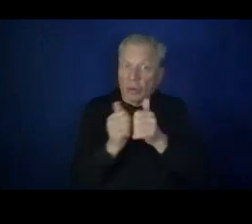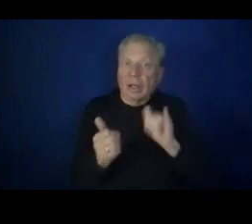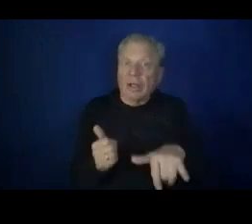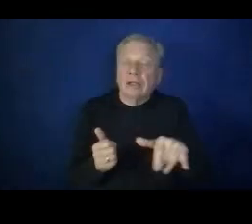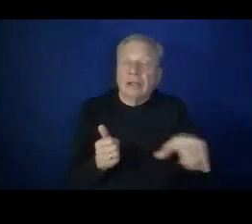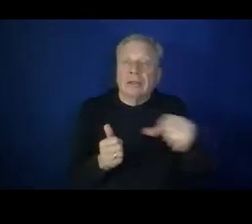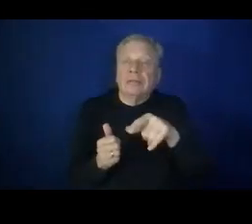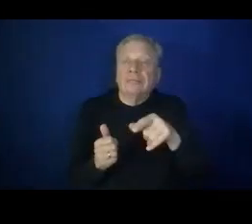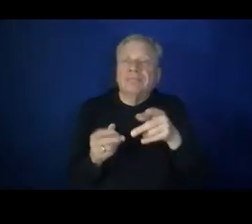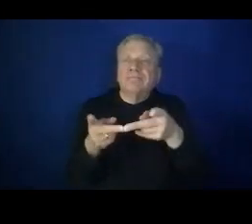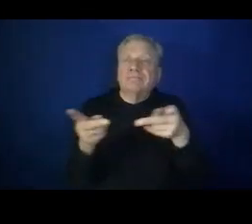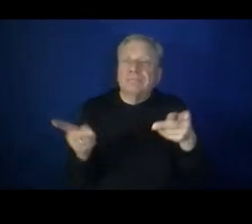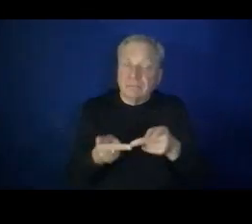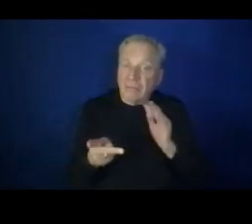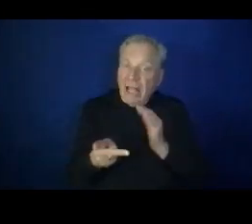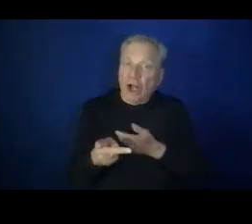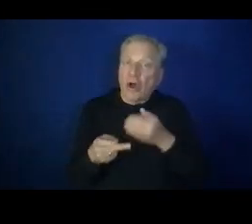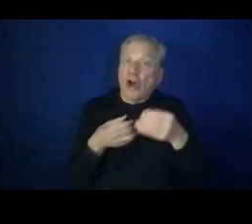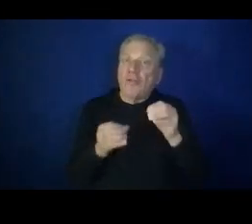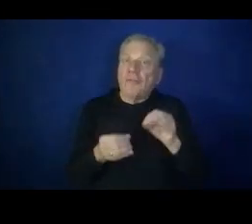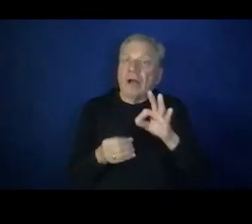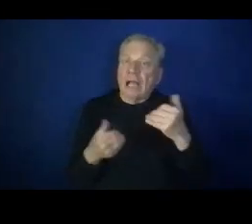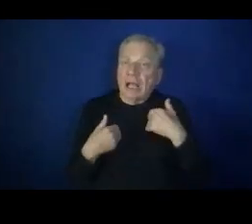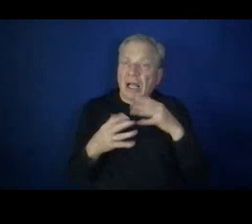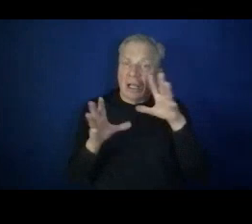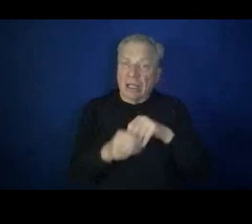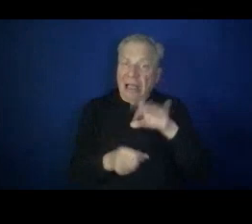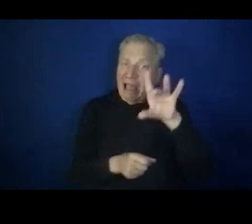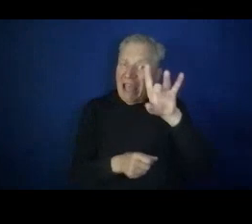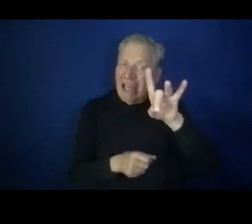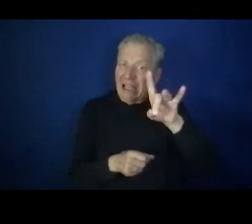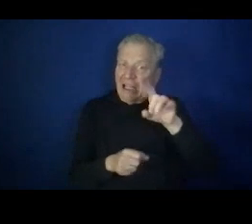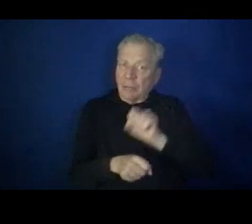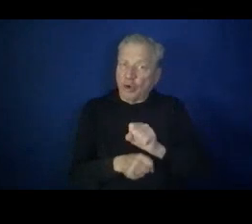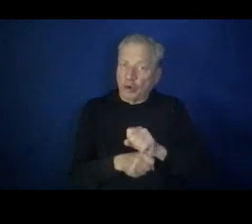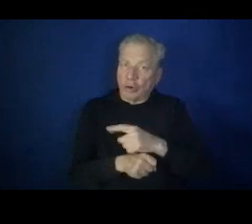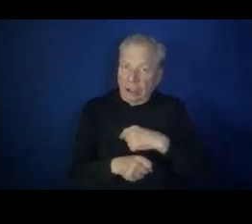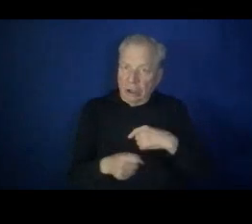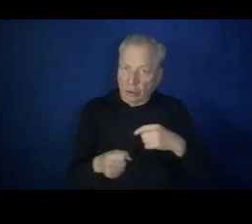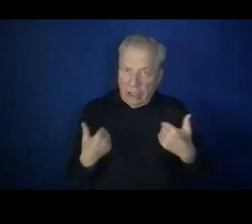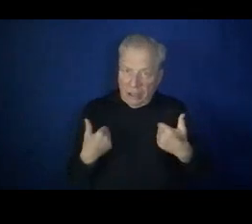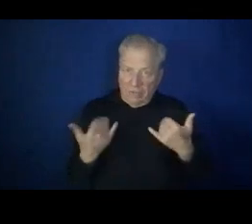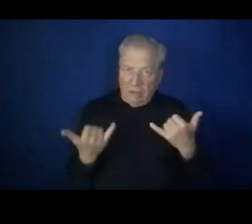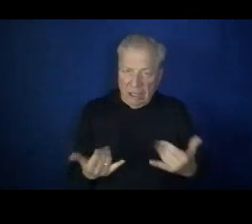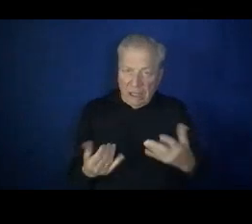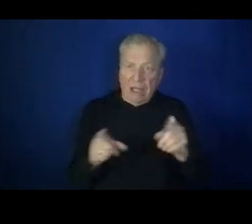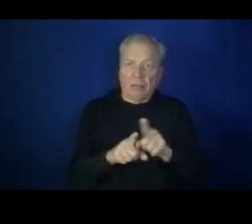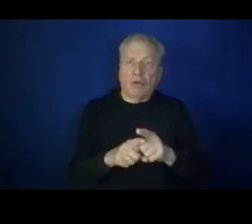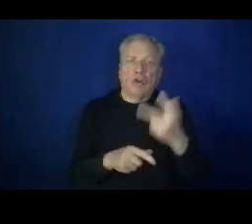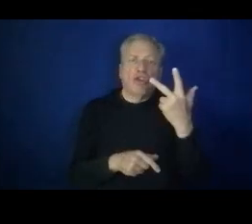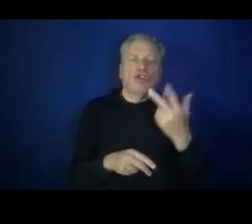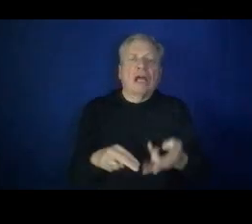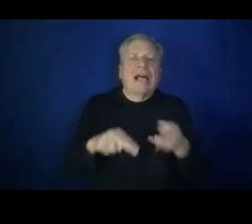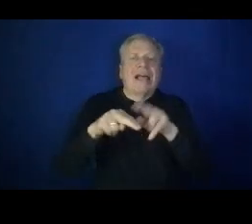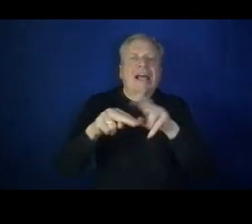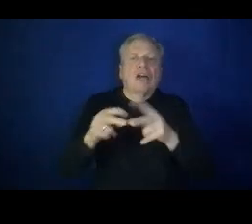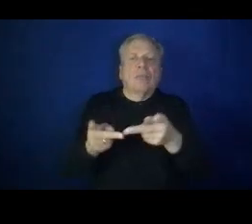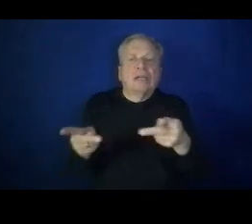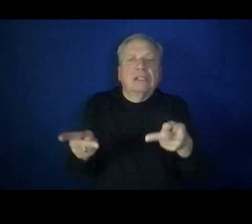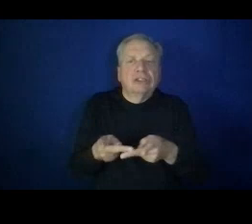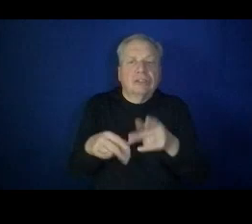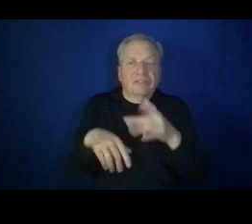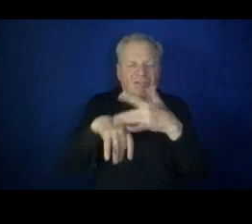Office, our office is made up of 8 employees that we currently have. And then we also have 3 extra positions, vacant positions